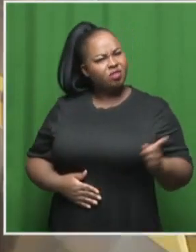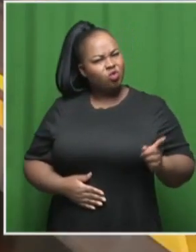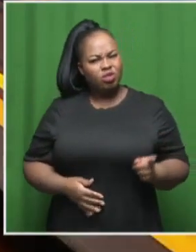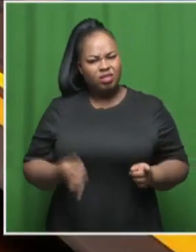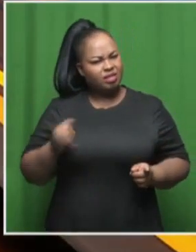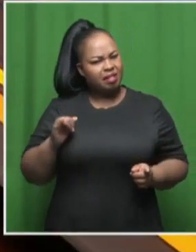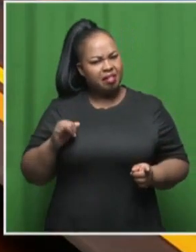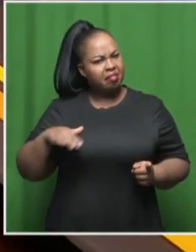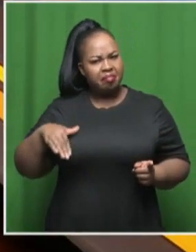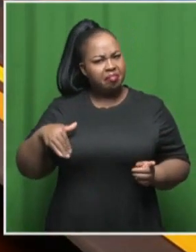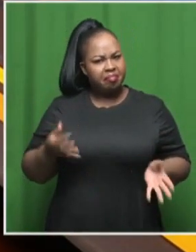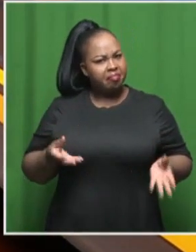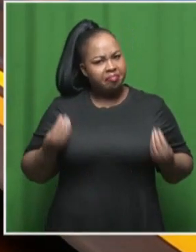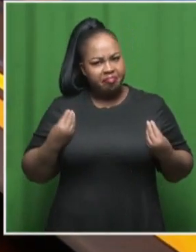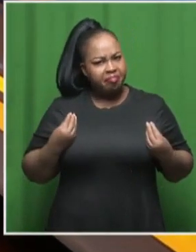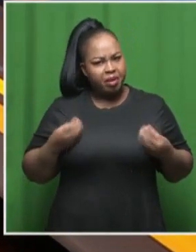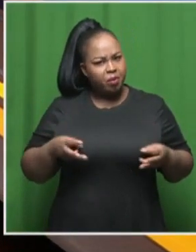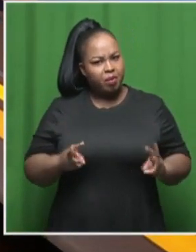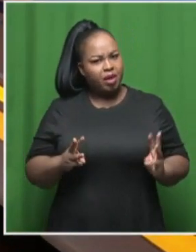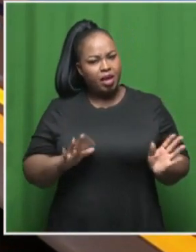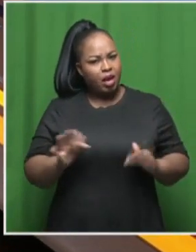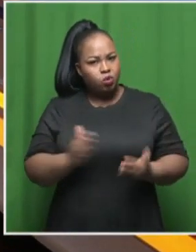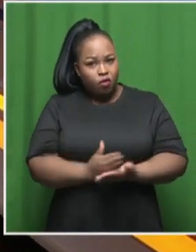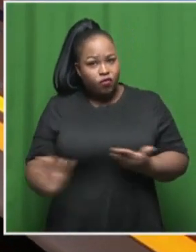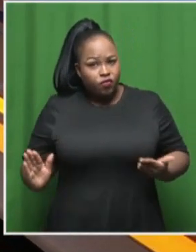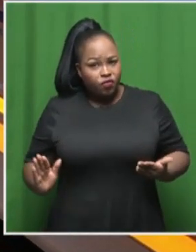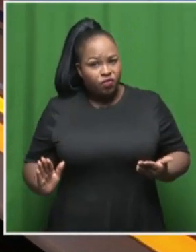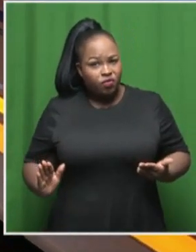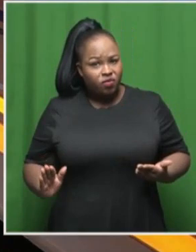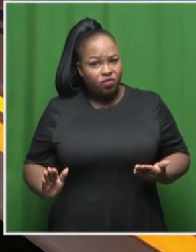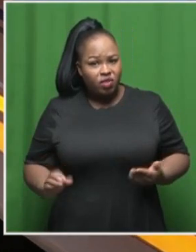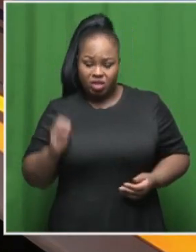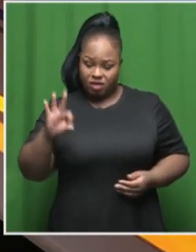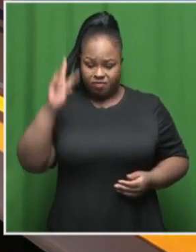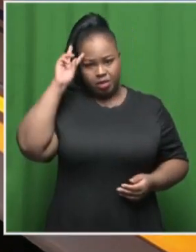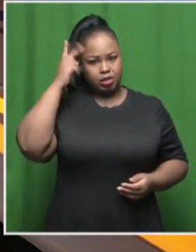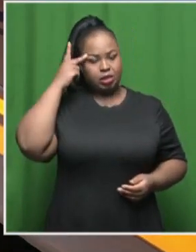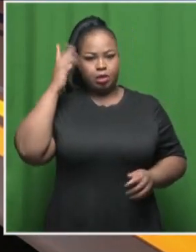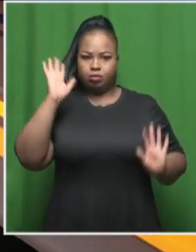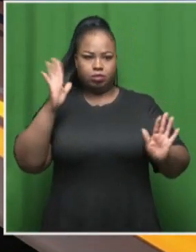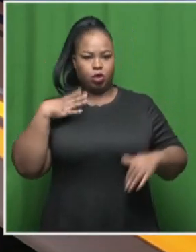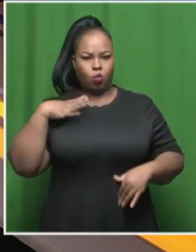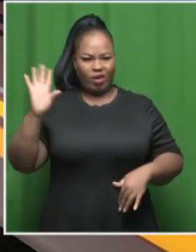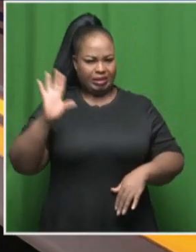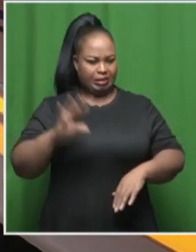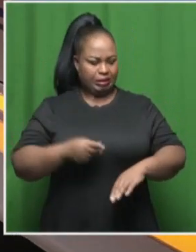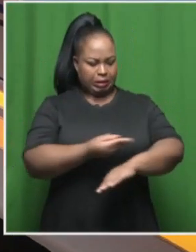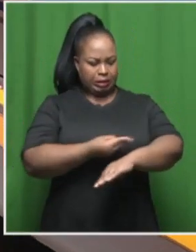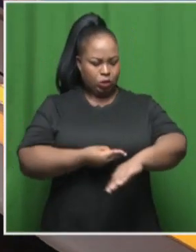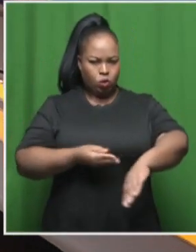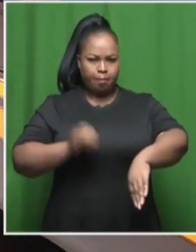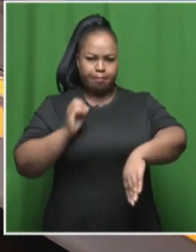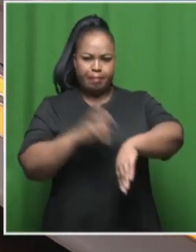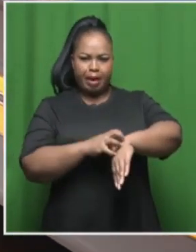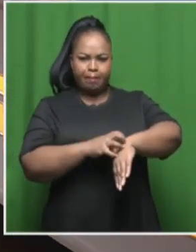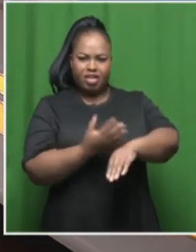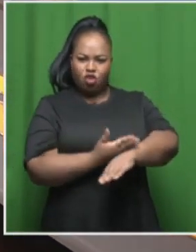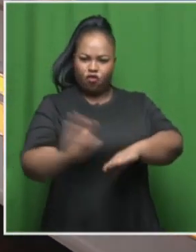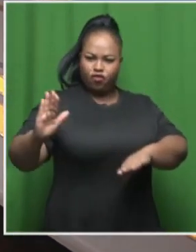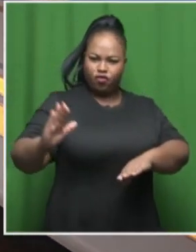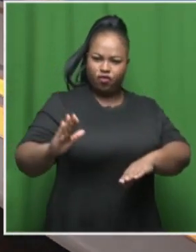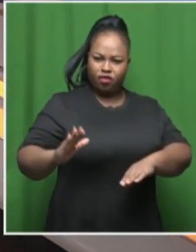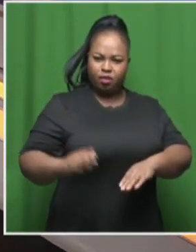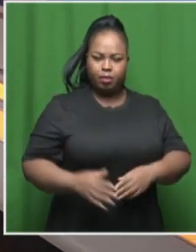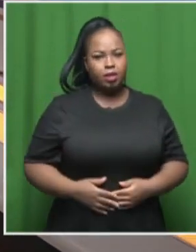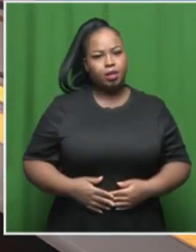haven't found a mechanism of removing the tattoos? Should I change my mind about, having a tattoo? No,